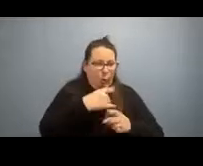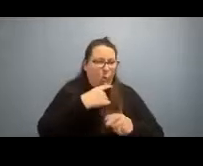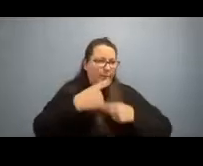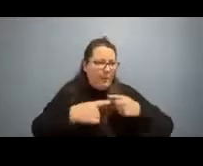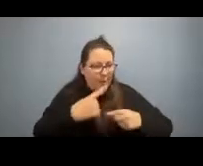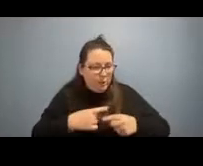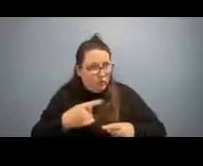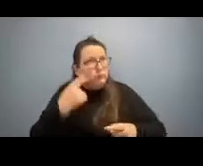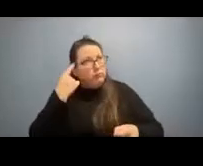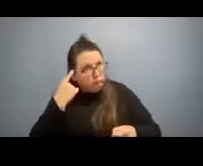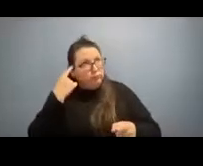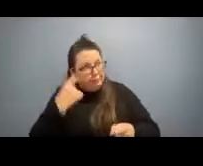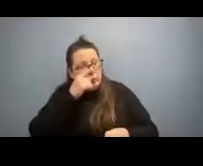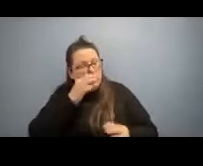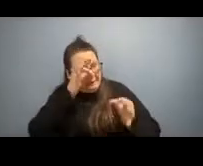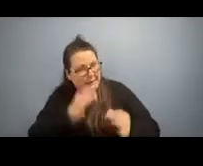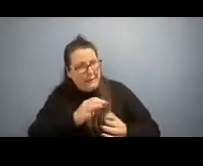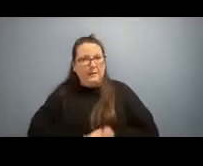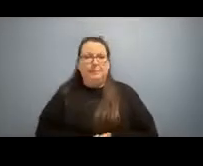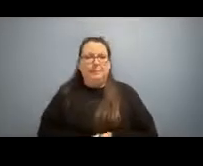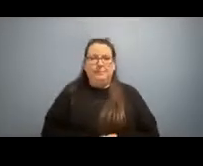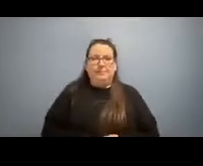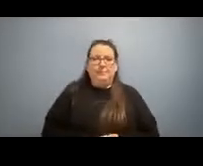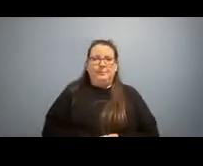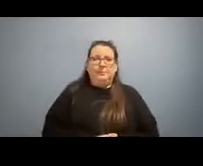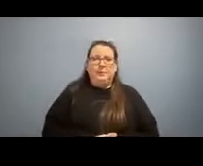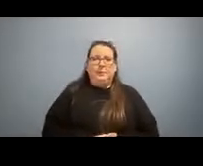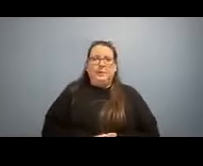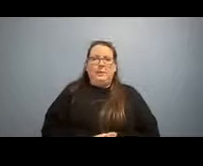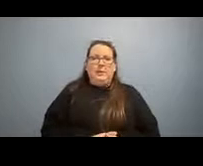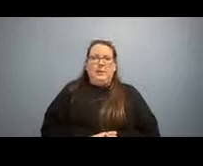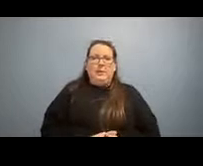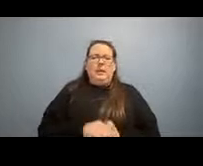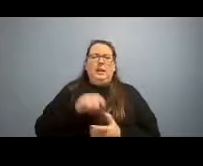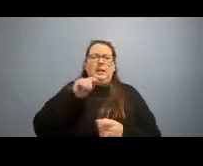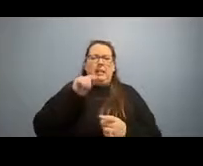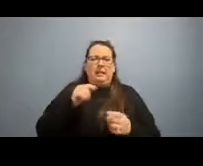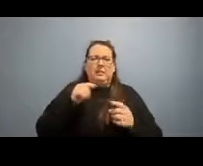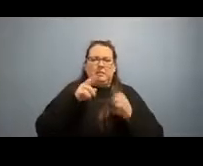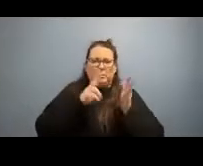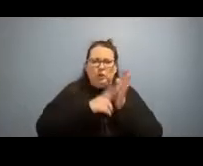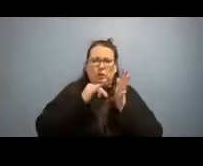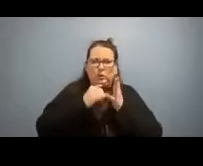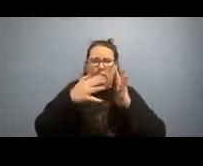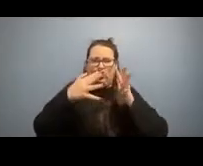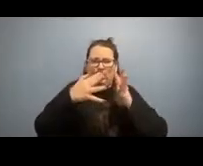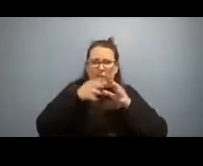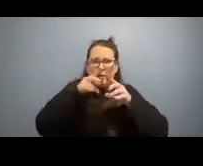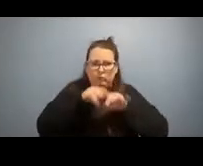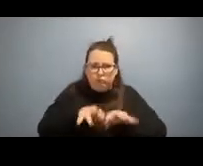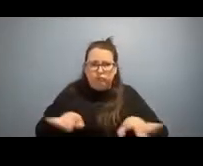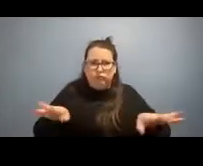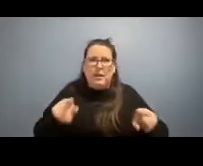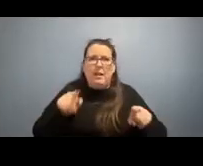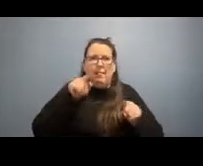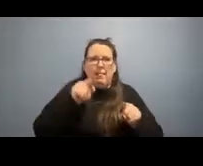So since the outbreak that took place in New South Wales, ATAGI again reviewed the use of AstraZeneca, and the